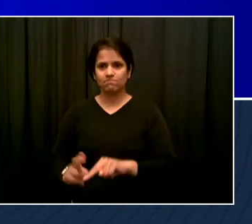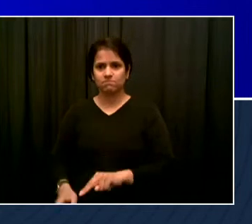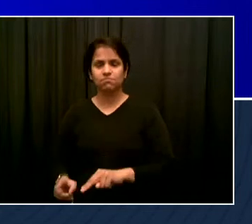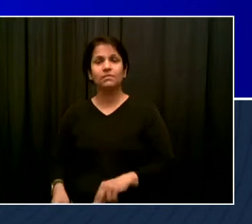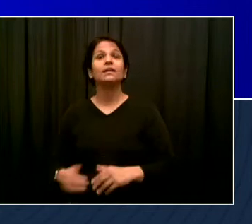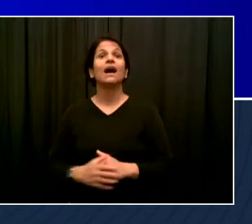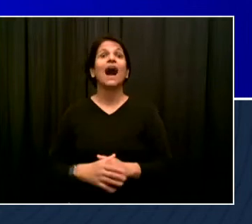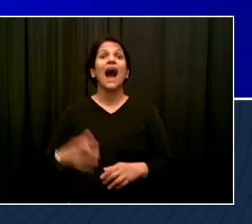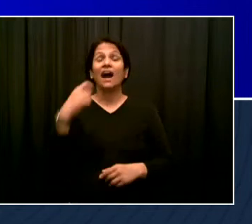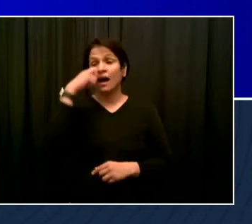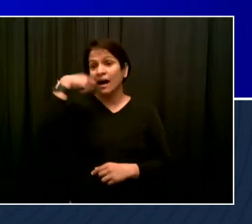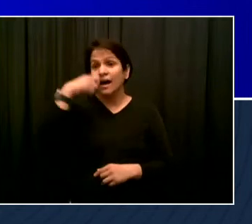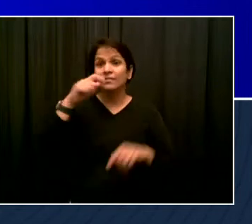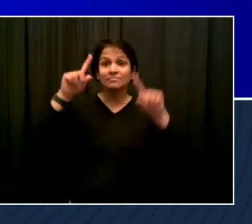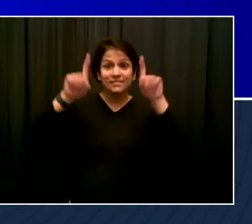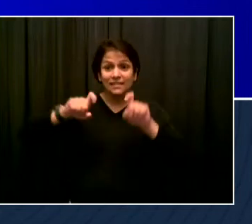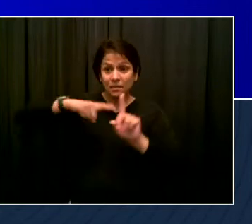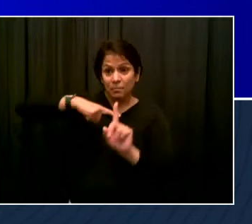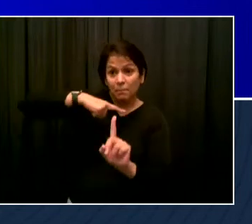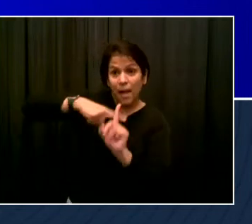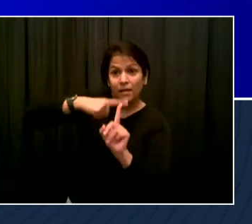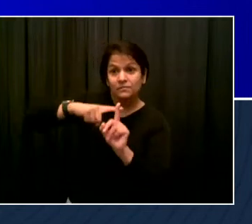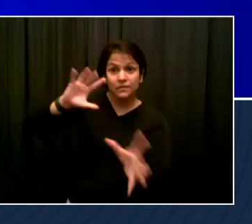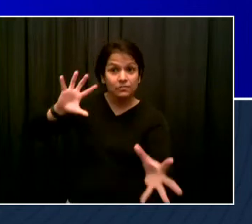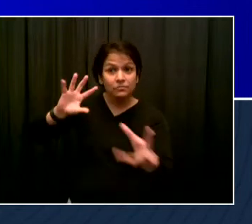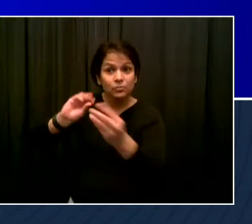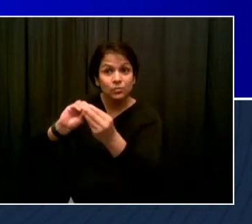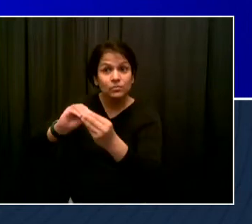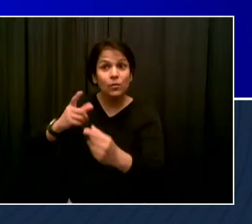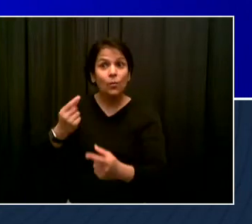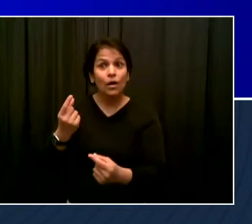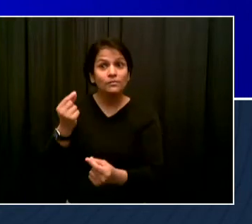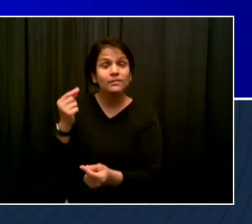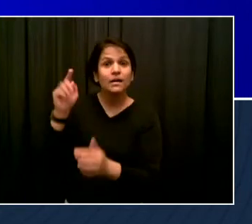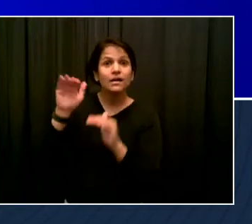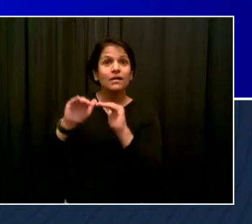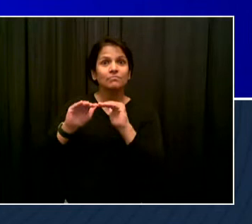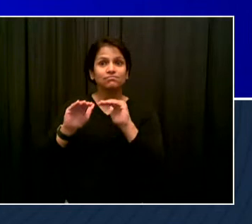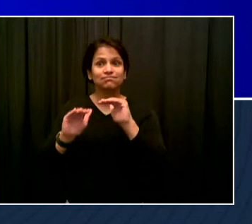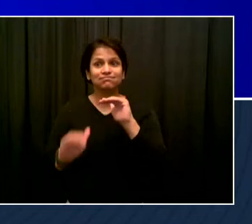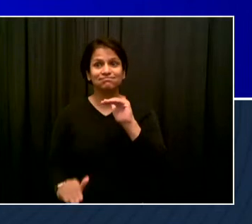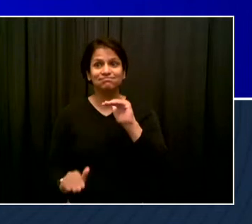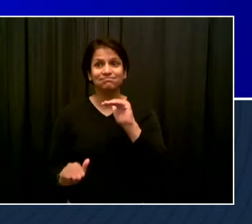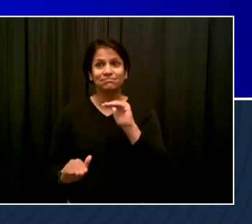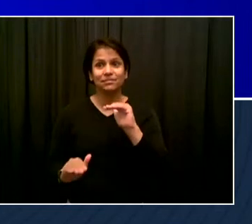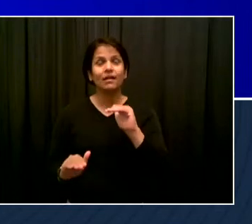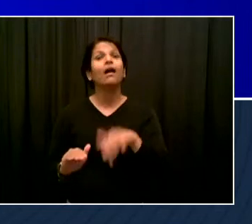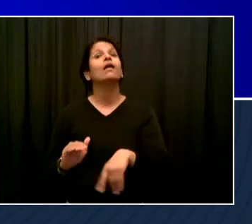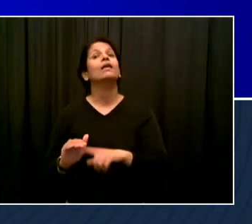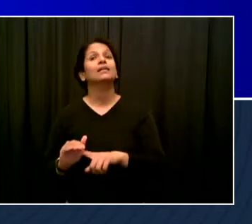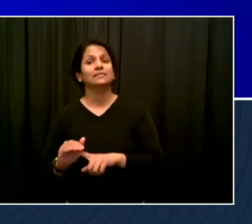percentage of people testing positive citywide for COVID-19. Today's report on a 7-day rolling average,